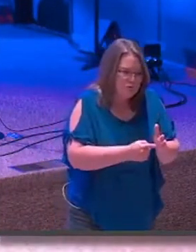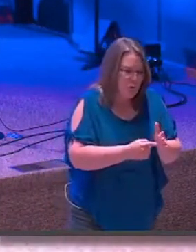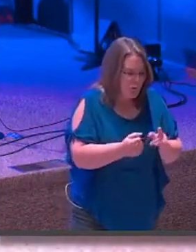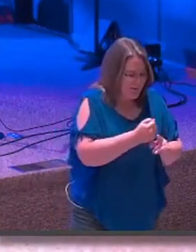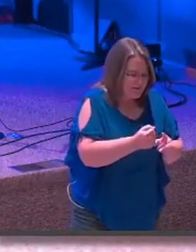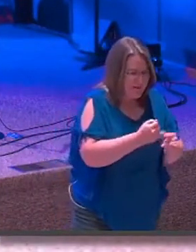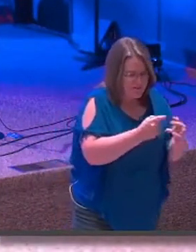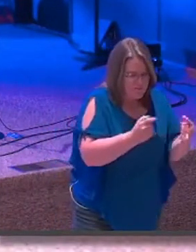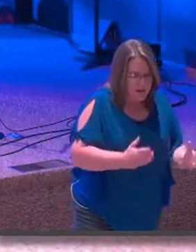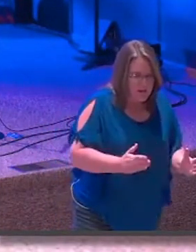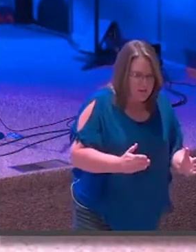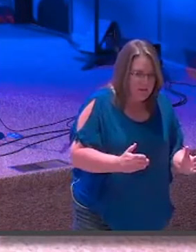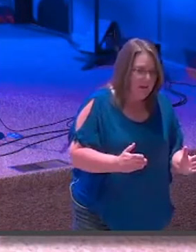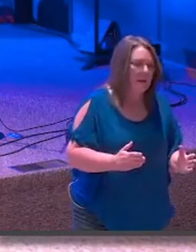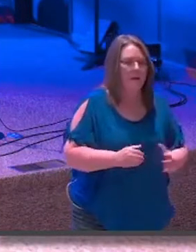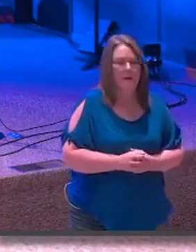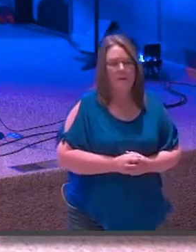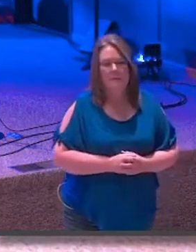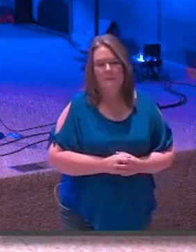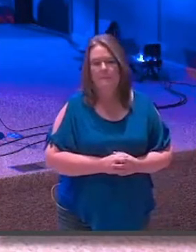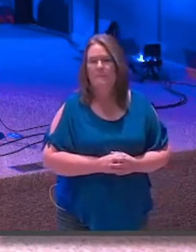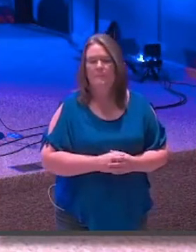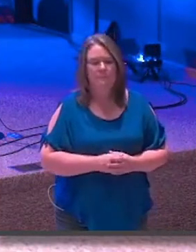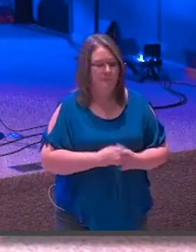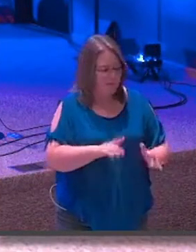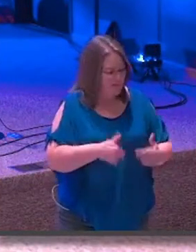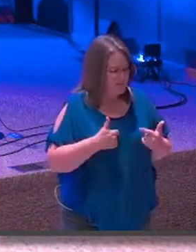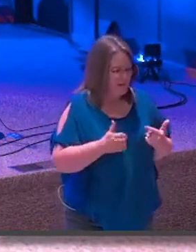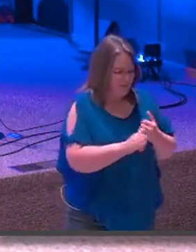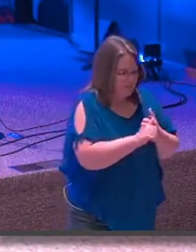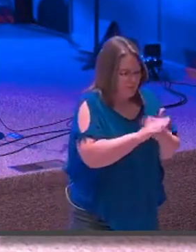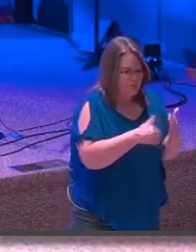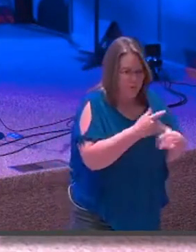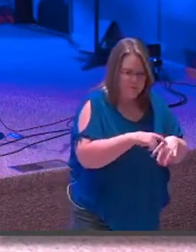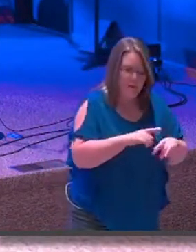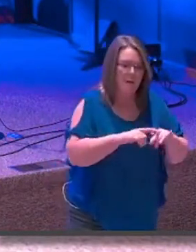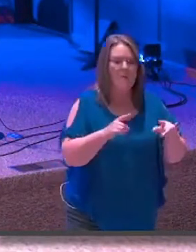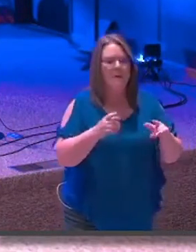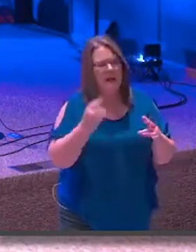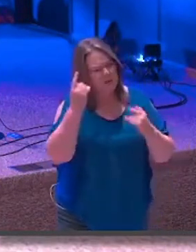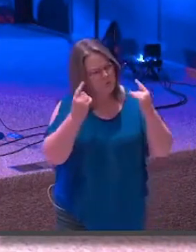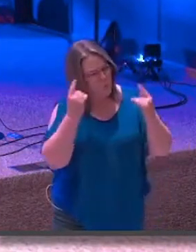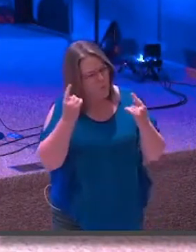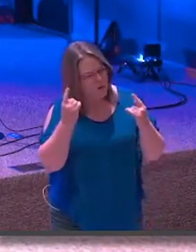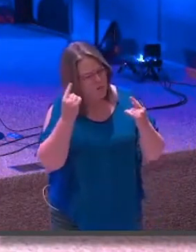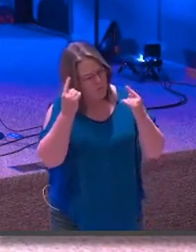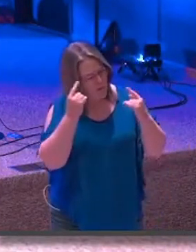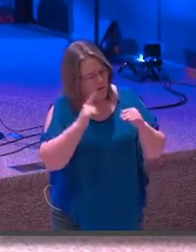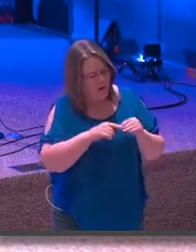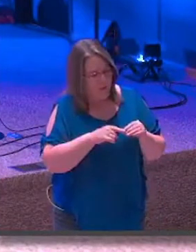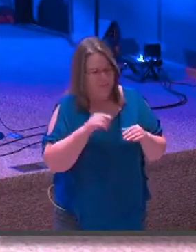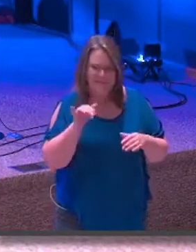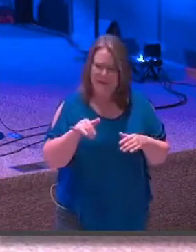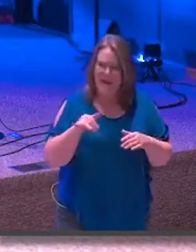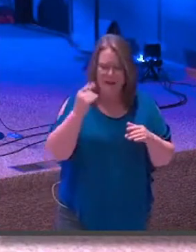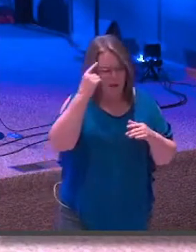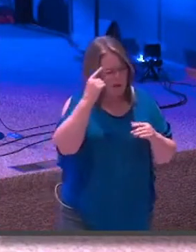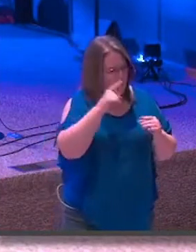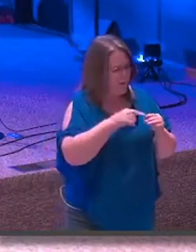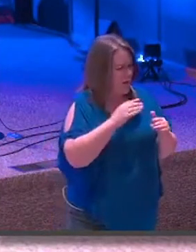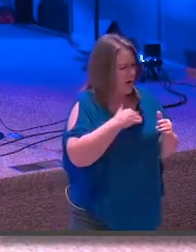in the clip, and his life was in danger the whole time. So I just kind of wonder, and I thought about this, and I thought about our